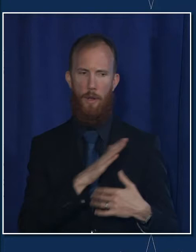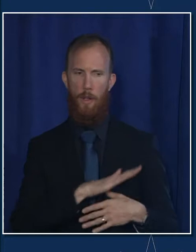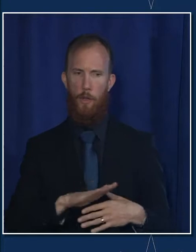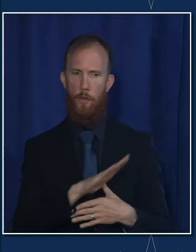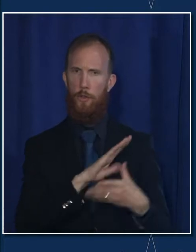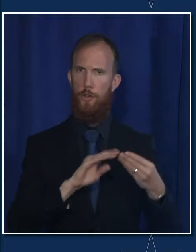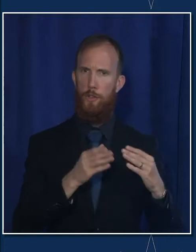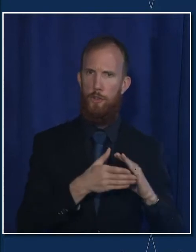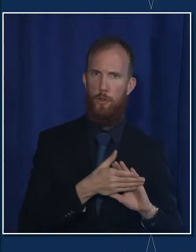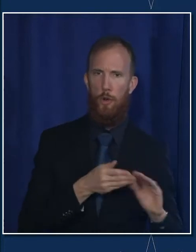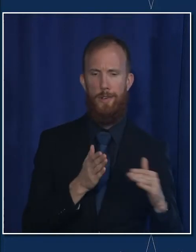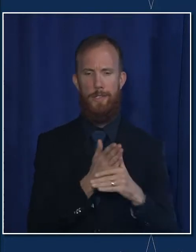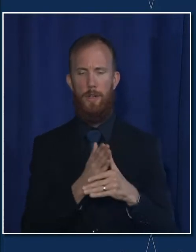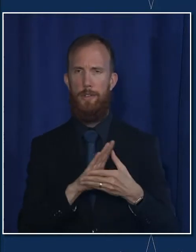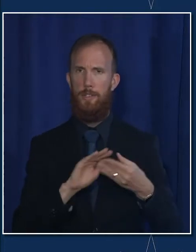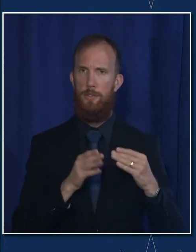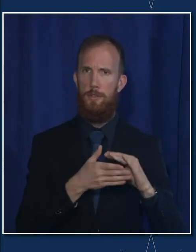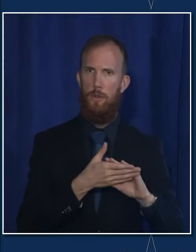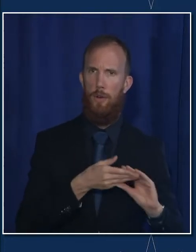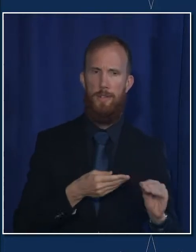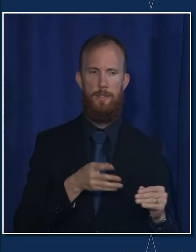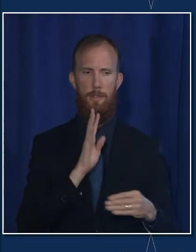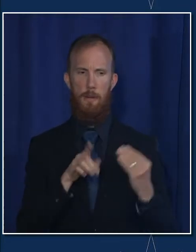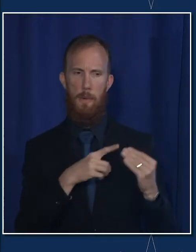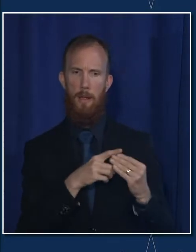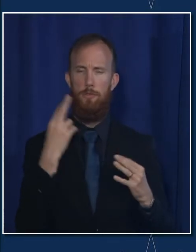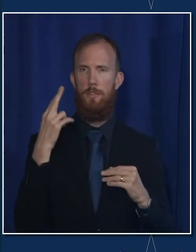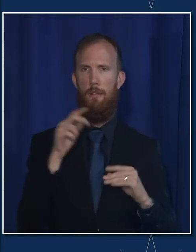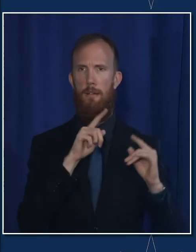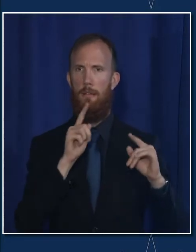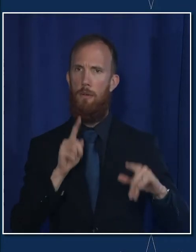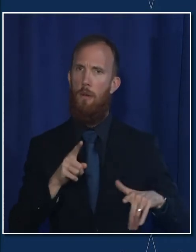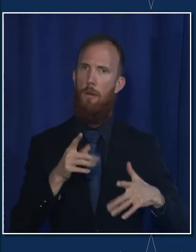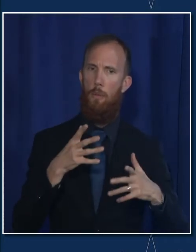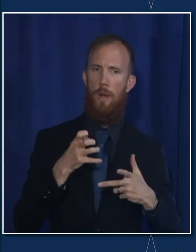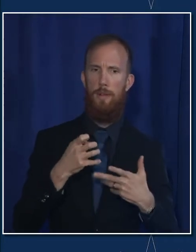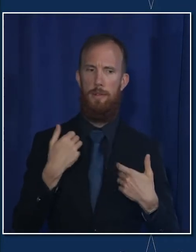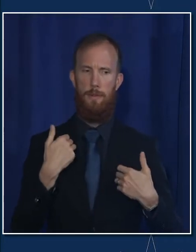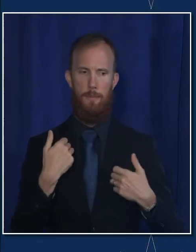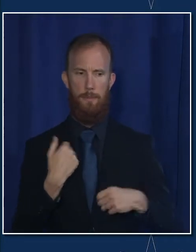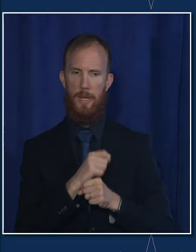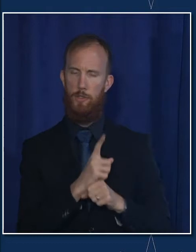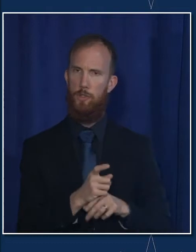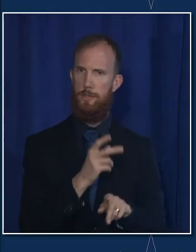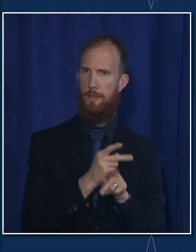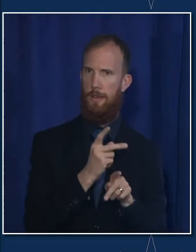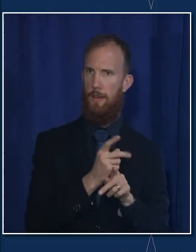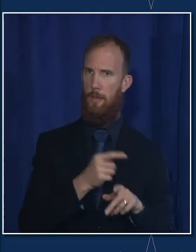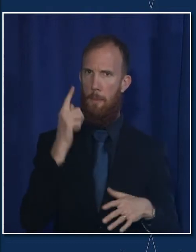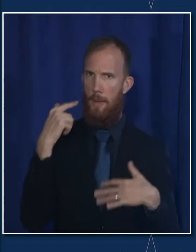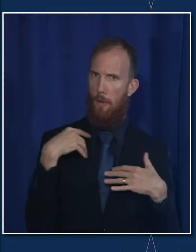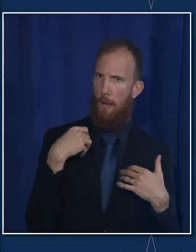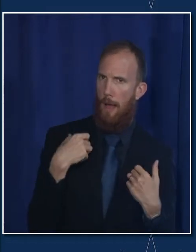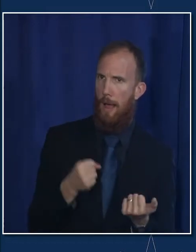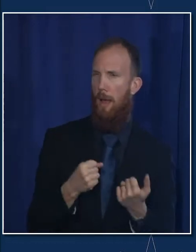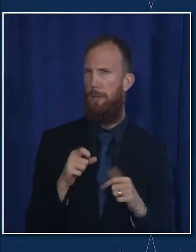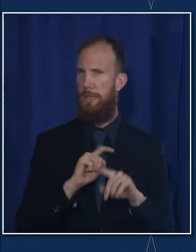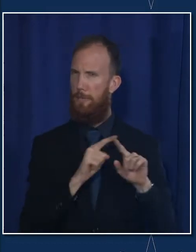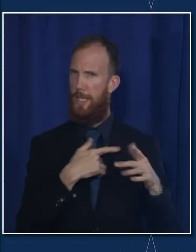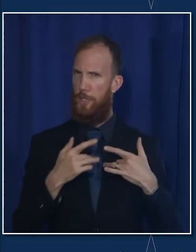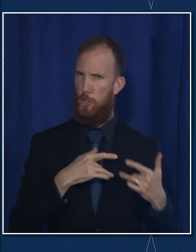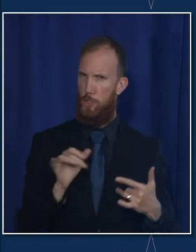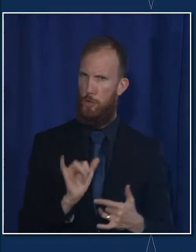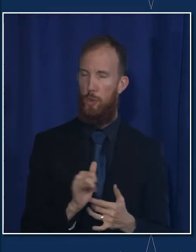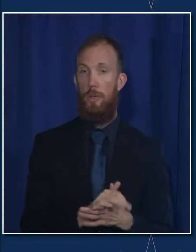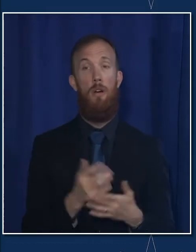care and raise up some of the concerns and some of the ways in which getting treatment did help Chicagoans. There's also a resource